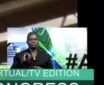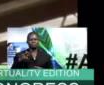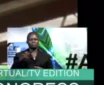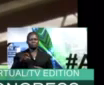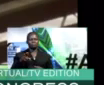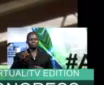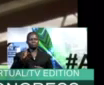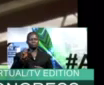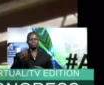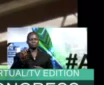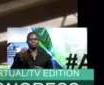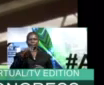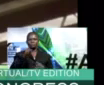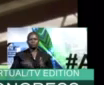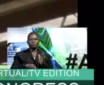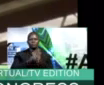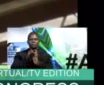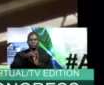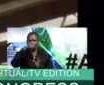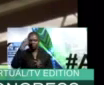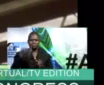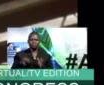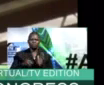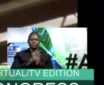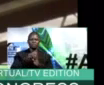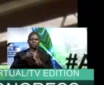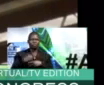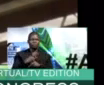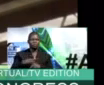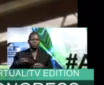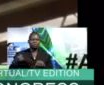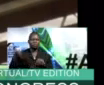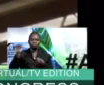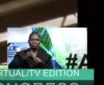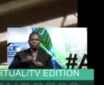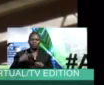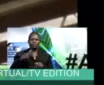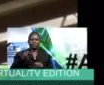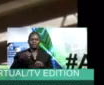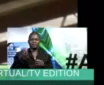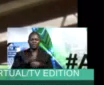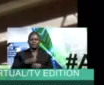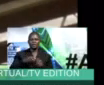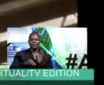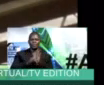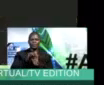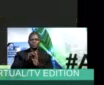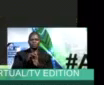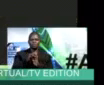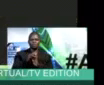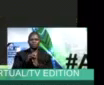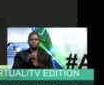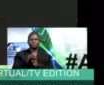is so matured. Because of the maturity, you produce more gas as the wells get matured.